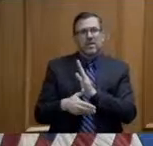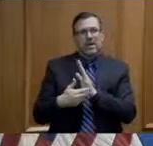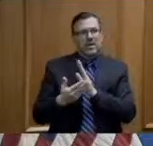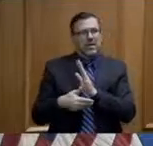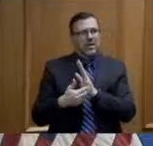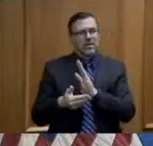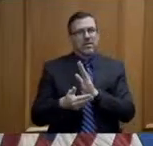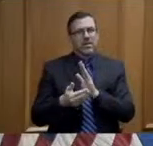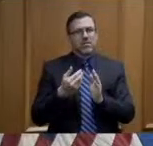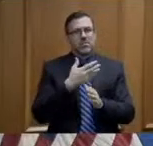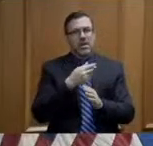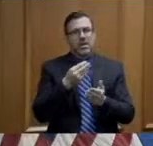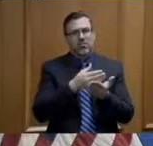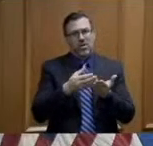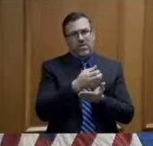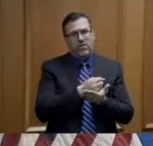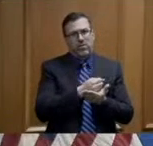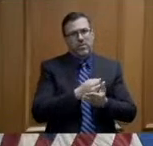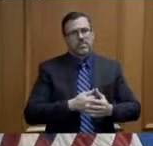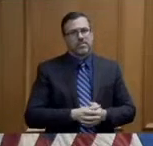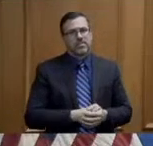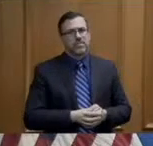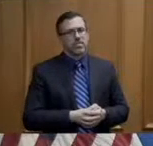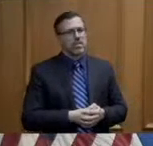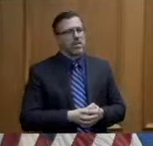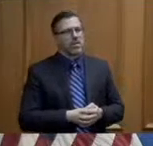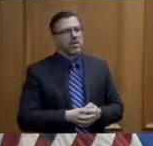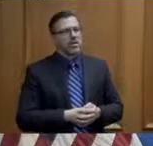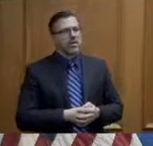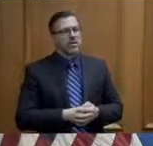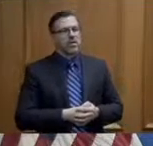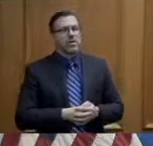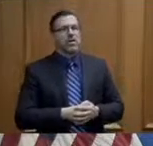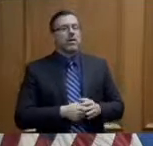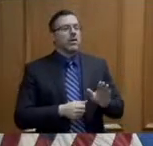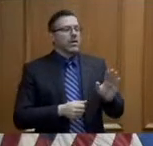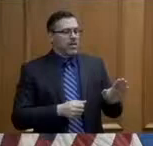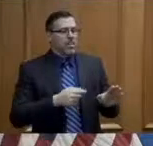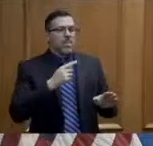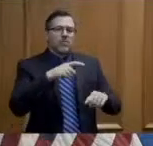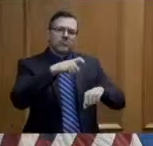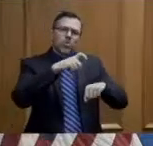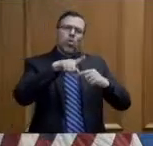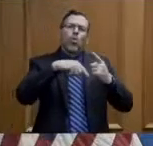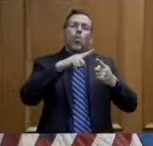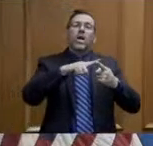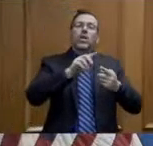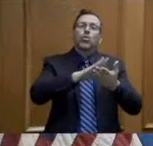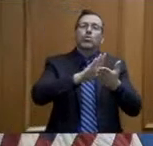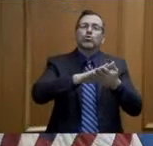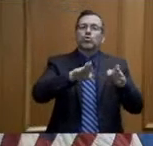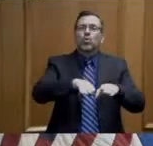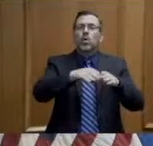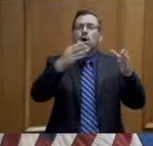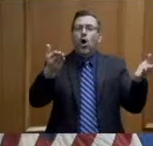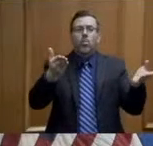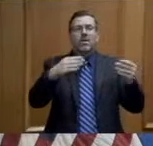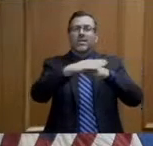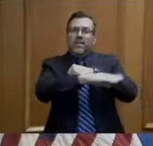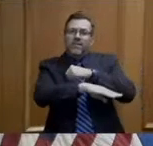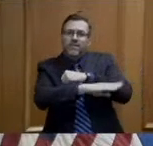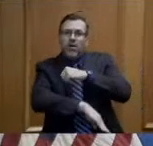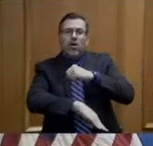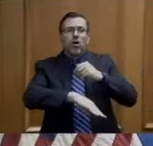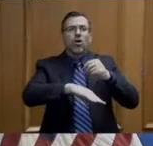sluggish revenues? So regarding times of school openings in the fall and changes to